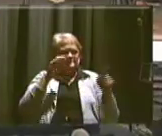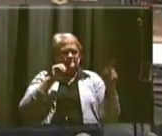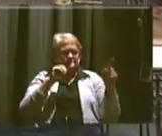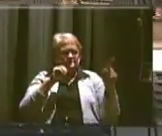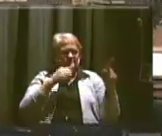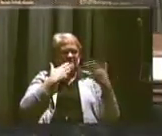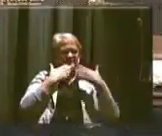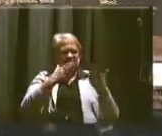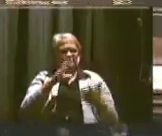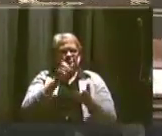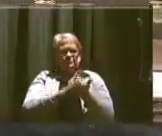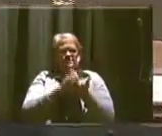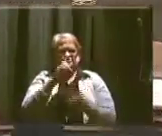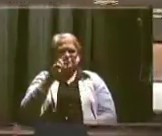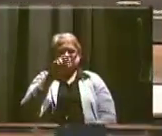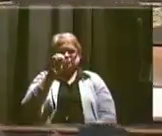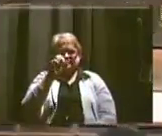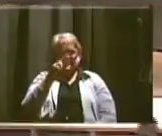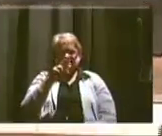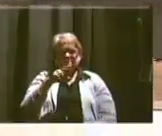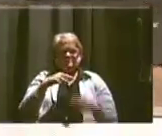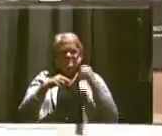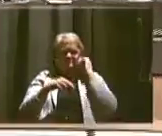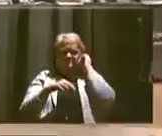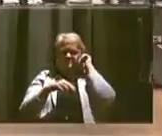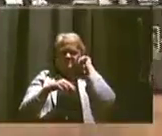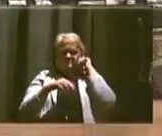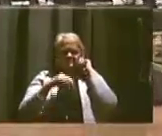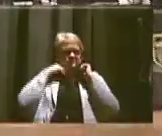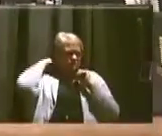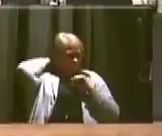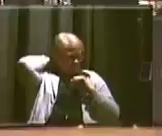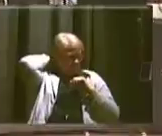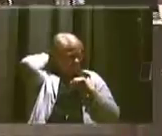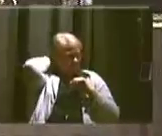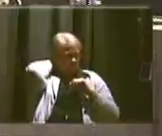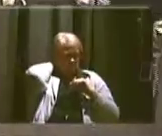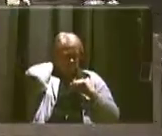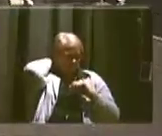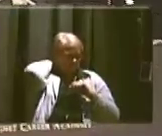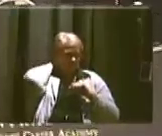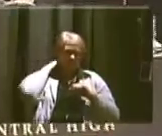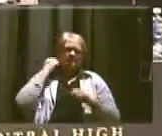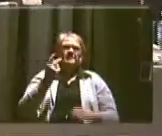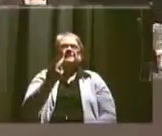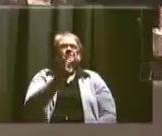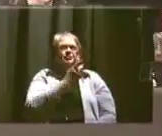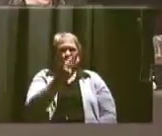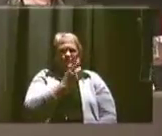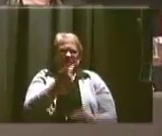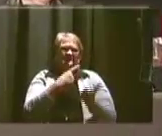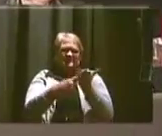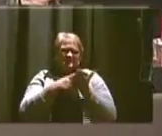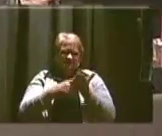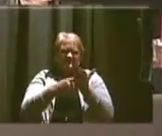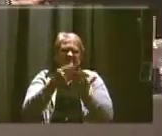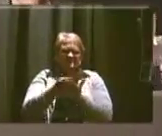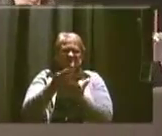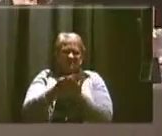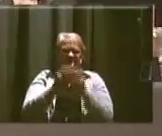Thank you, Dr. Razor. I know I've had discussions with you about this funding, and there